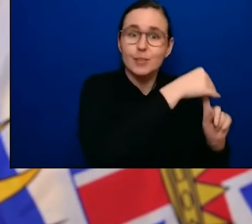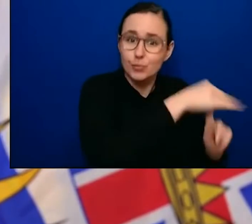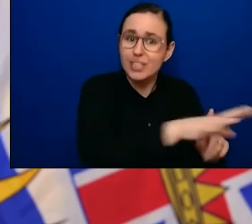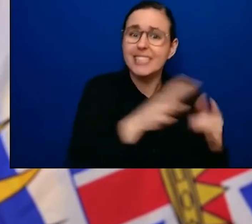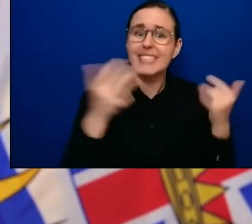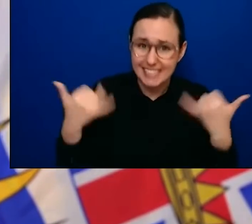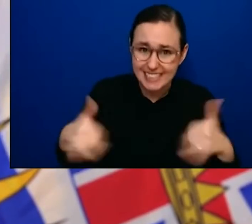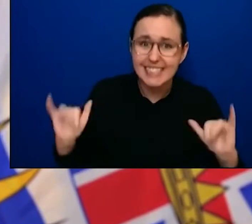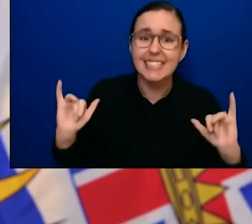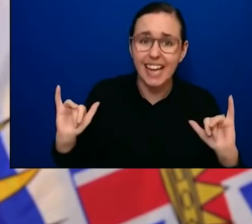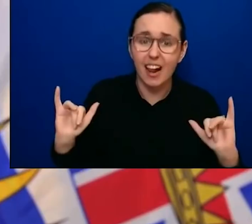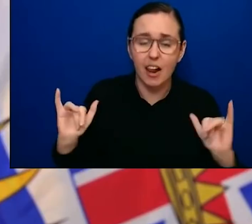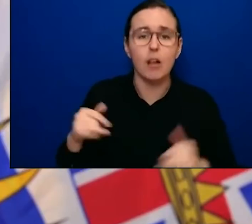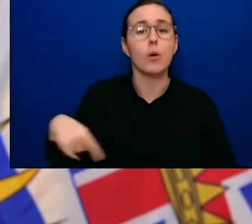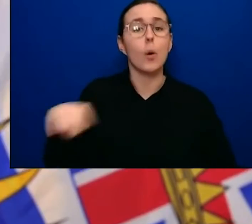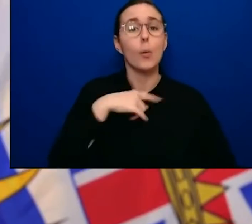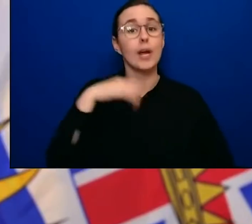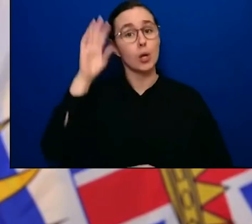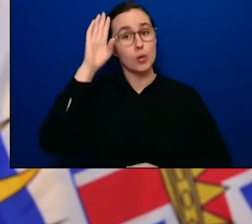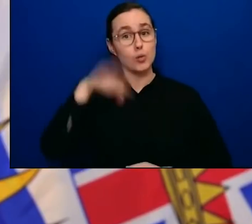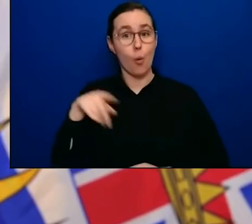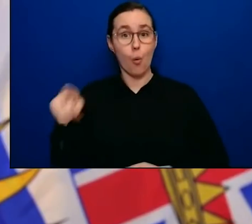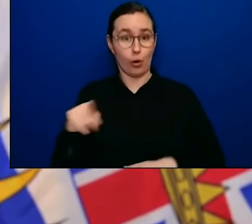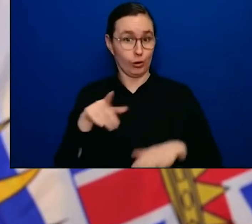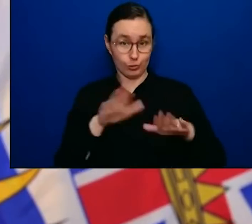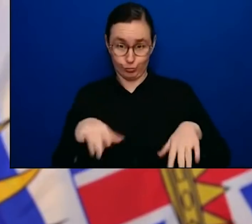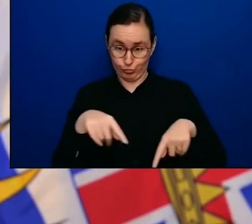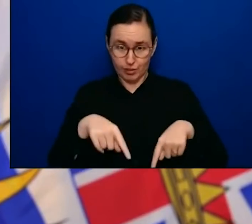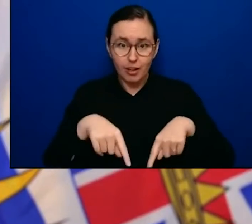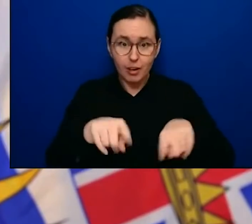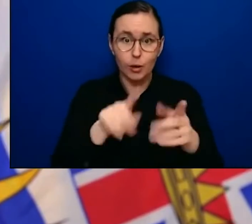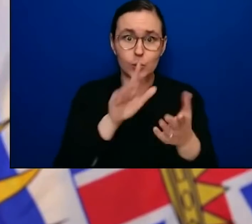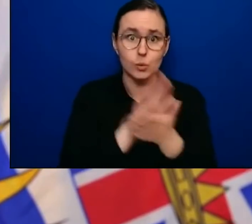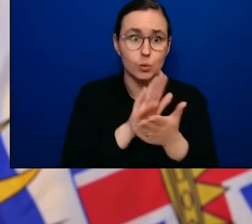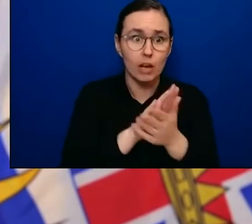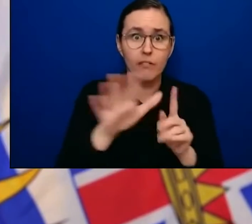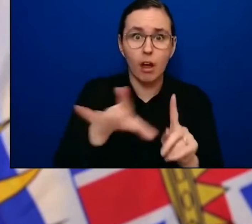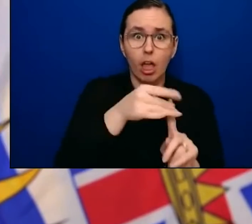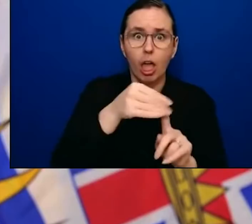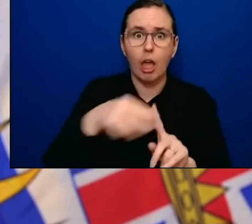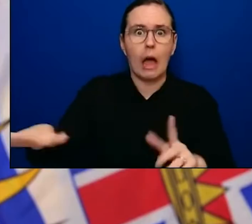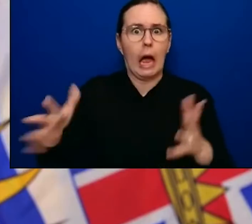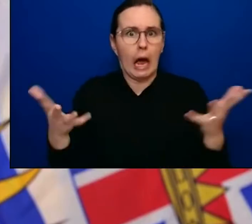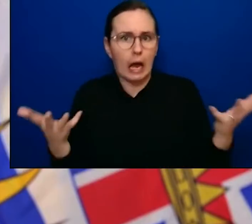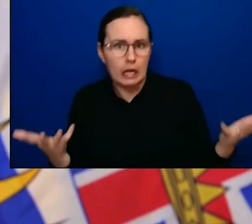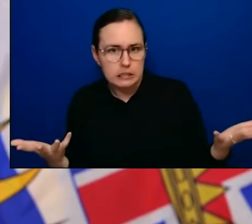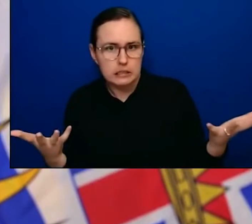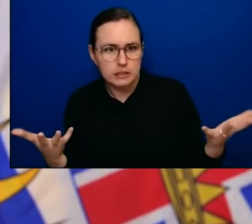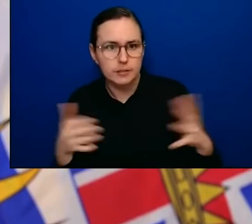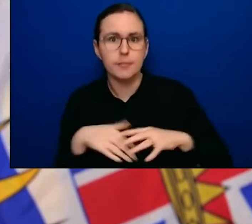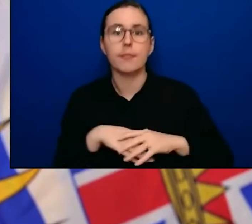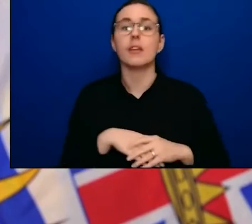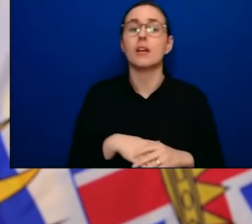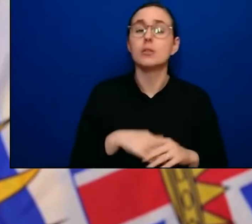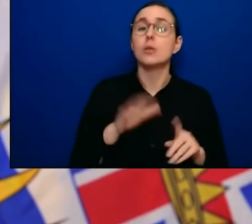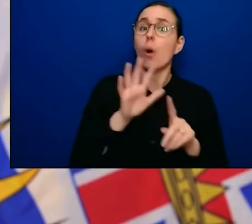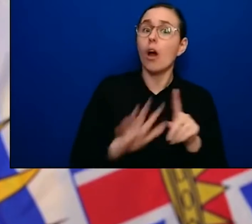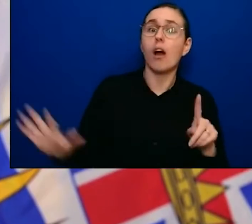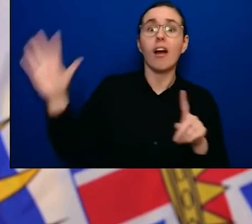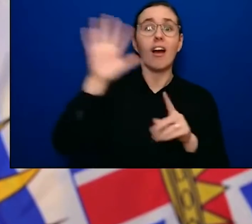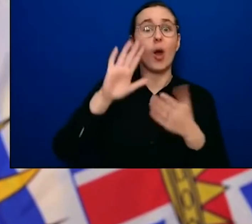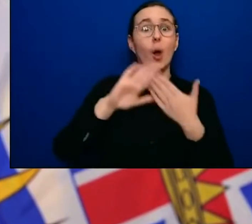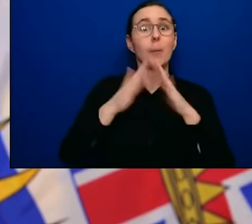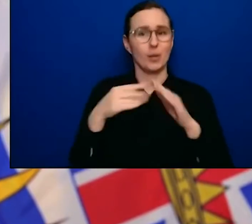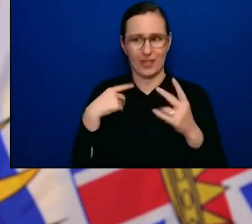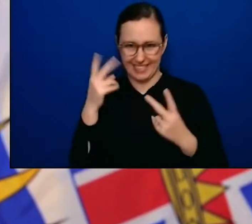We're also seeing it in communities around the province in different ways. We also have seen, tragically, that